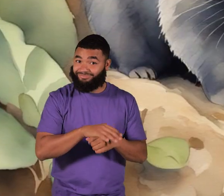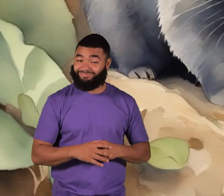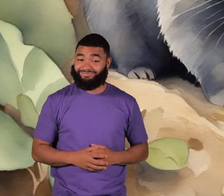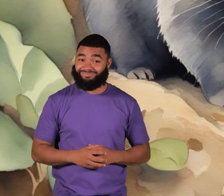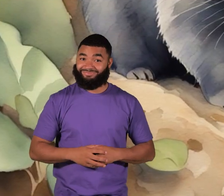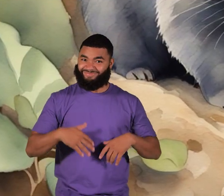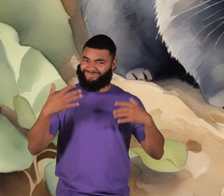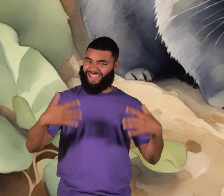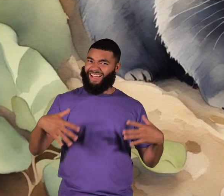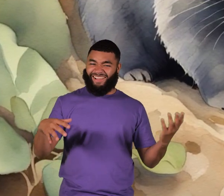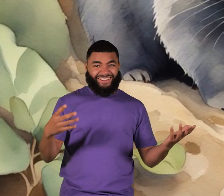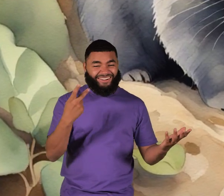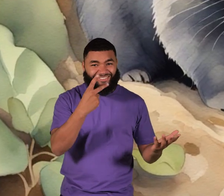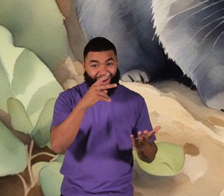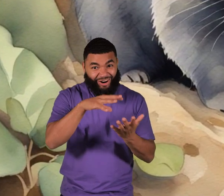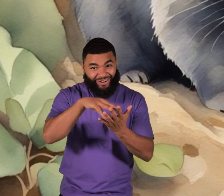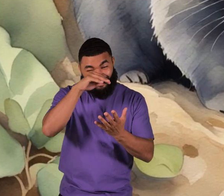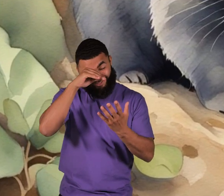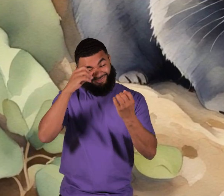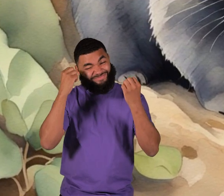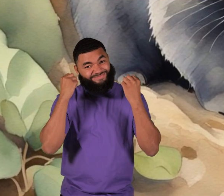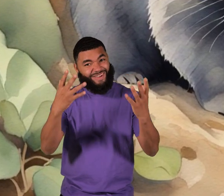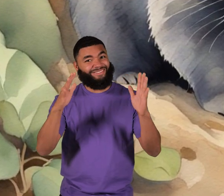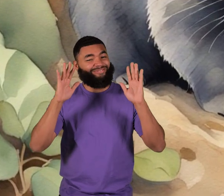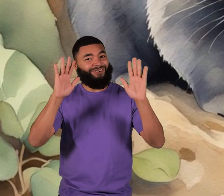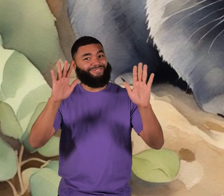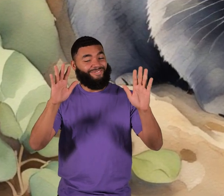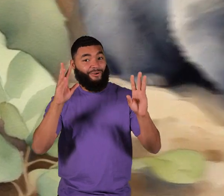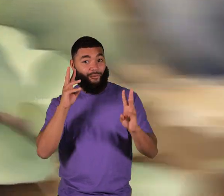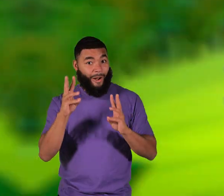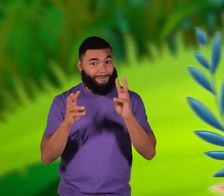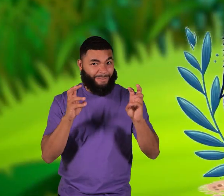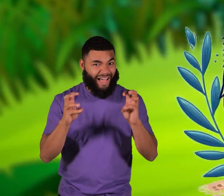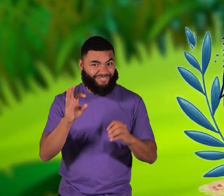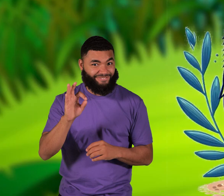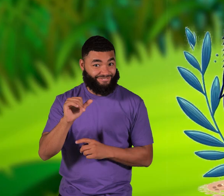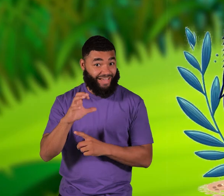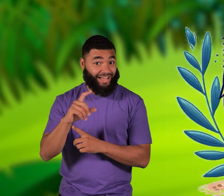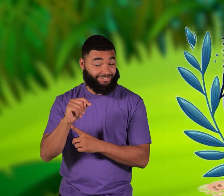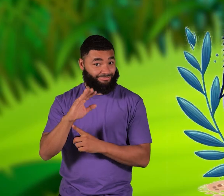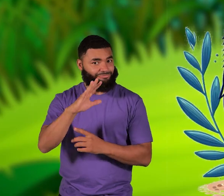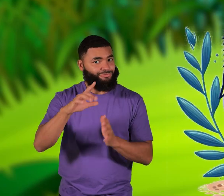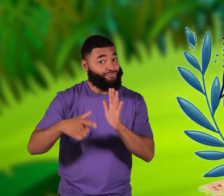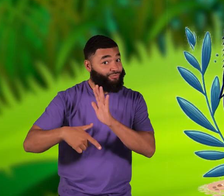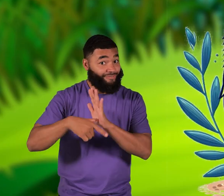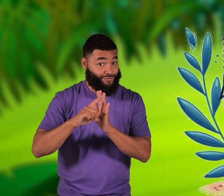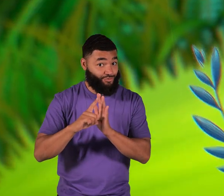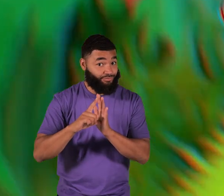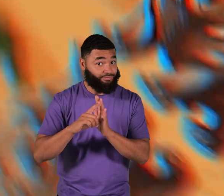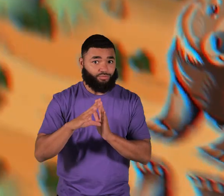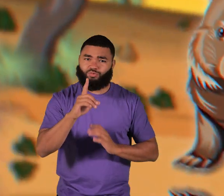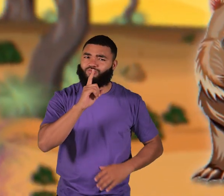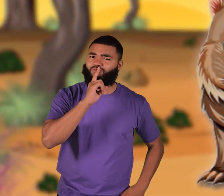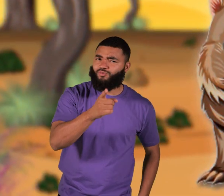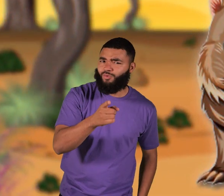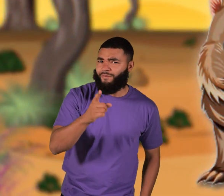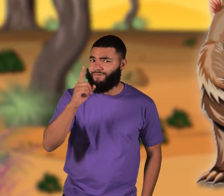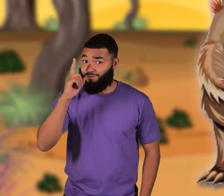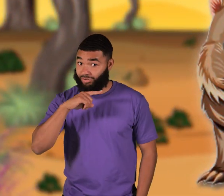Wow, we have just learned some wonderful wombat facts. Let's review. 1.